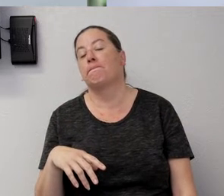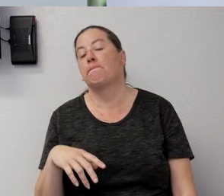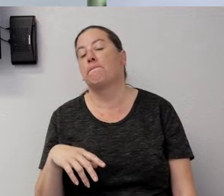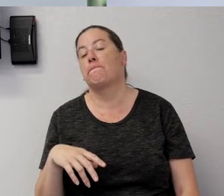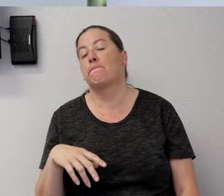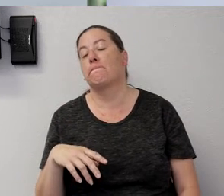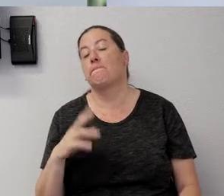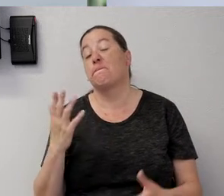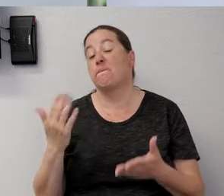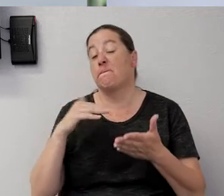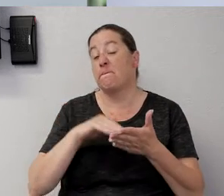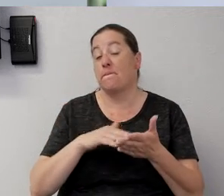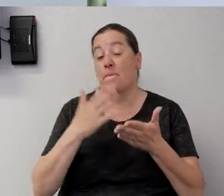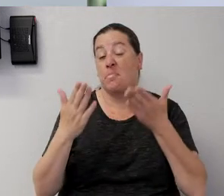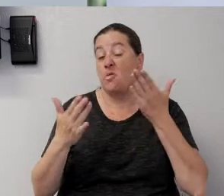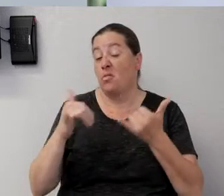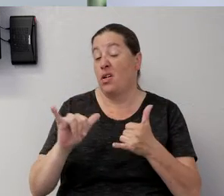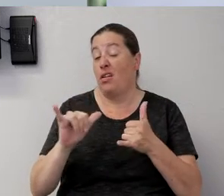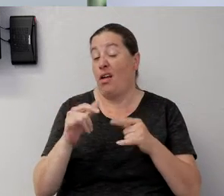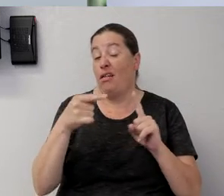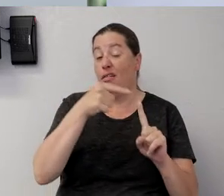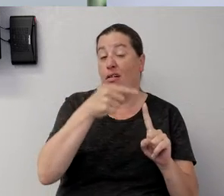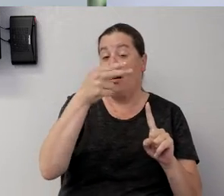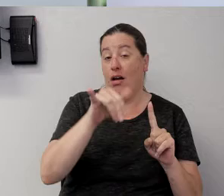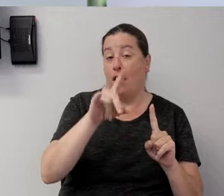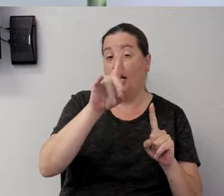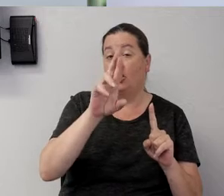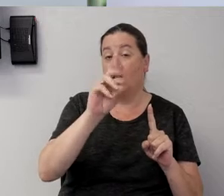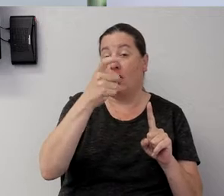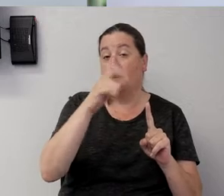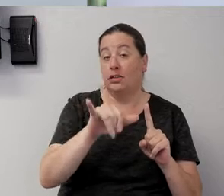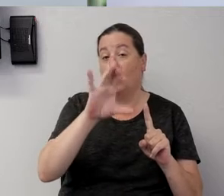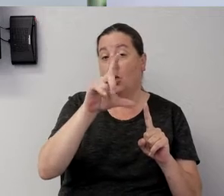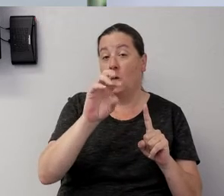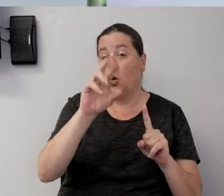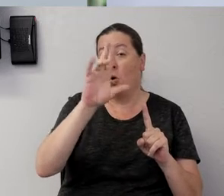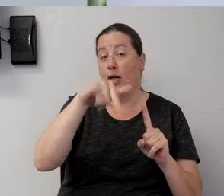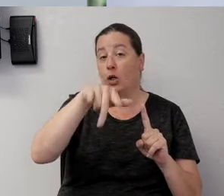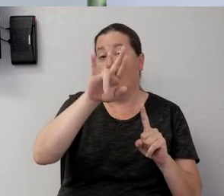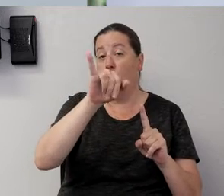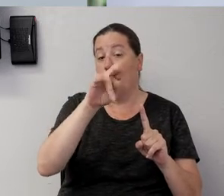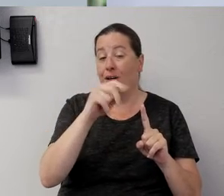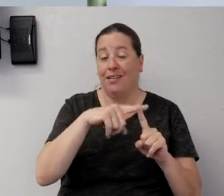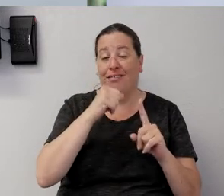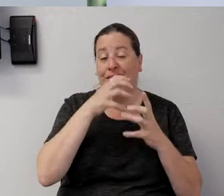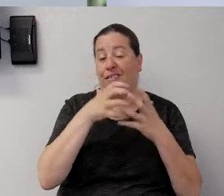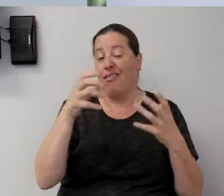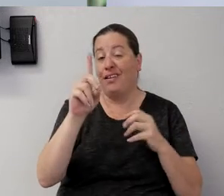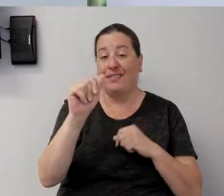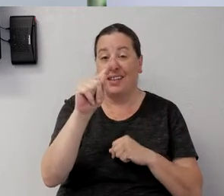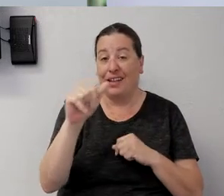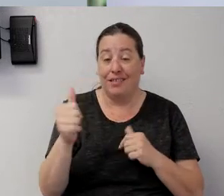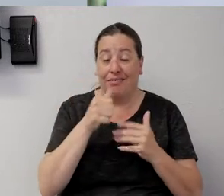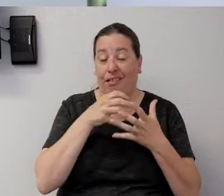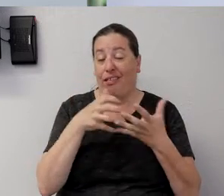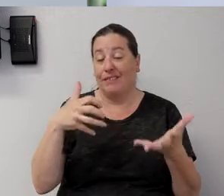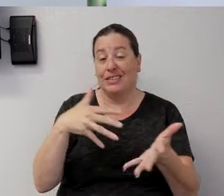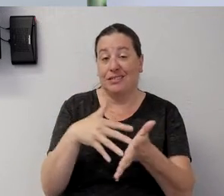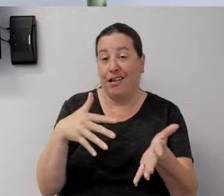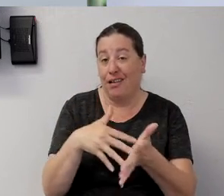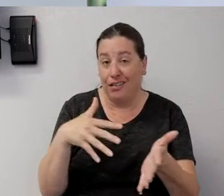again, probably a lot like hydroxychloroquine, not a whole lot of data, not a whole lot of studies that were